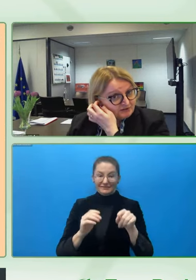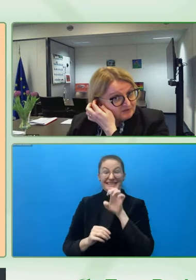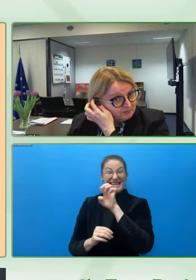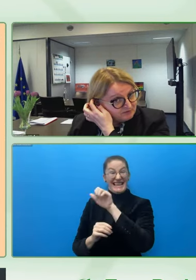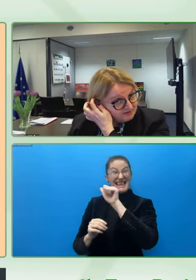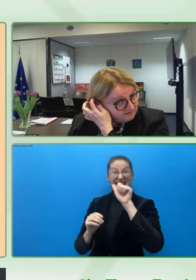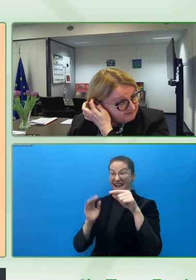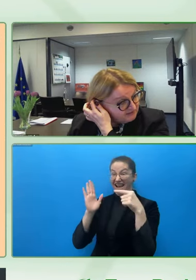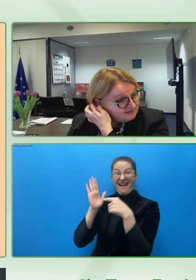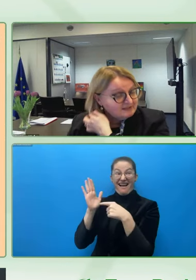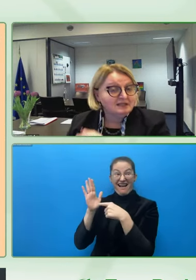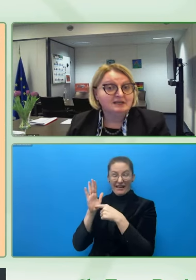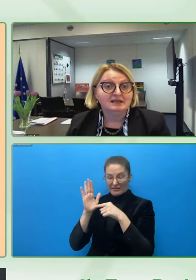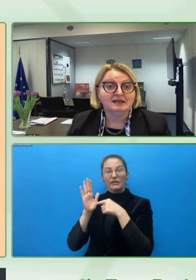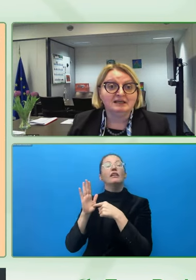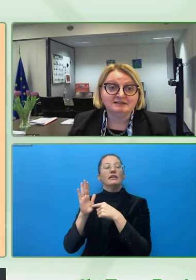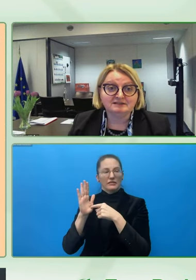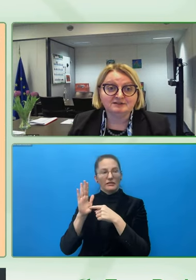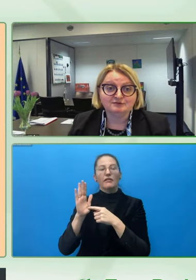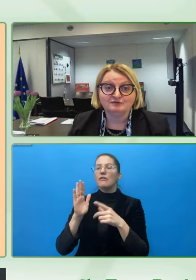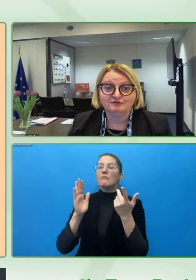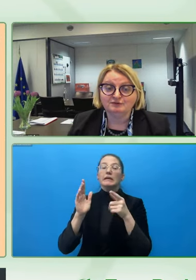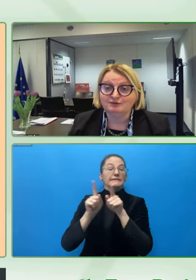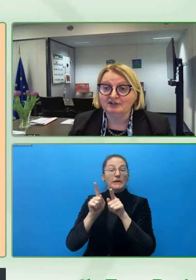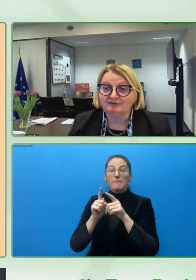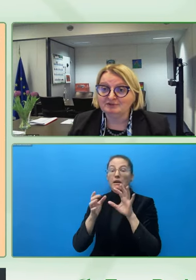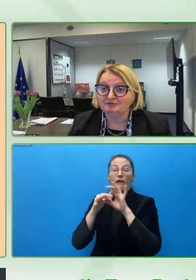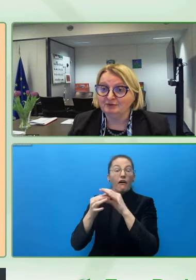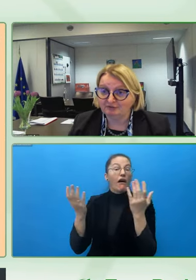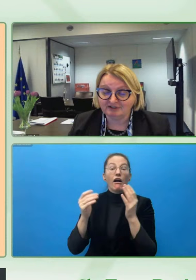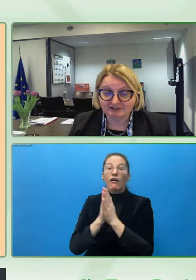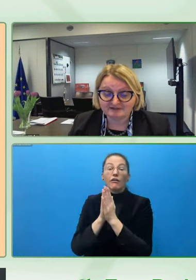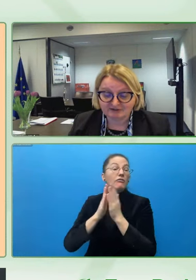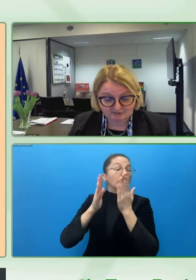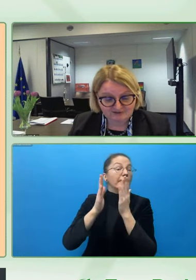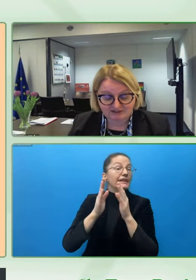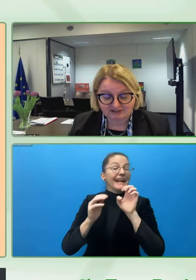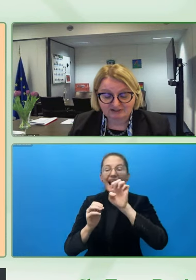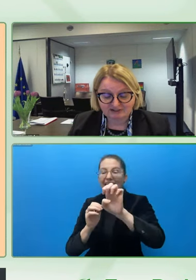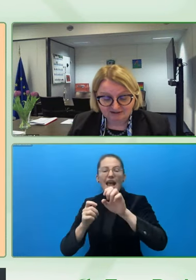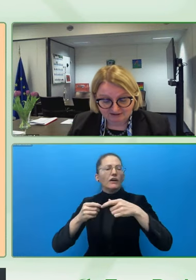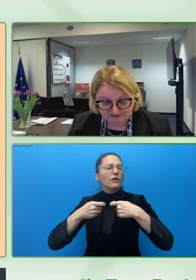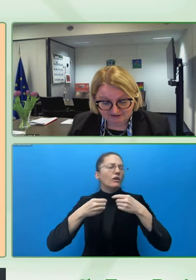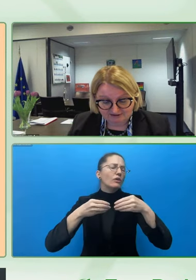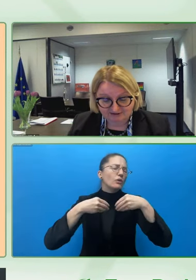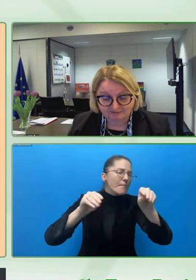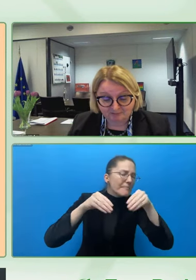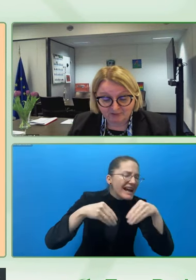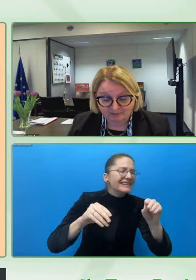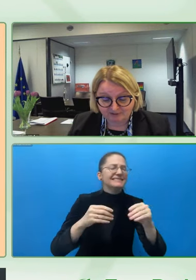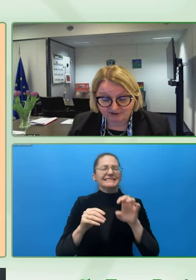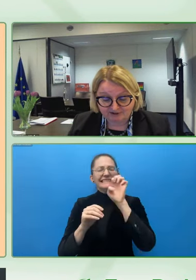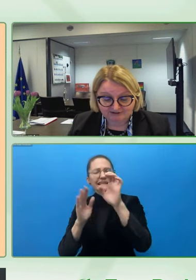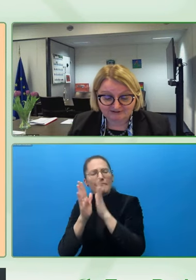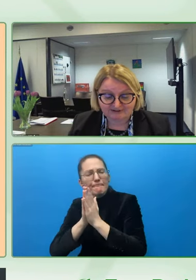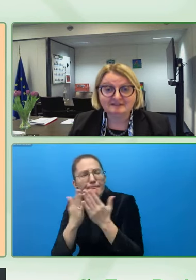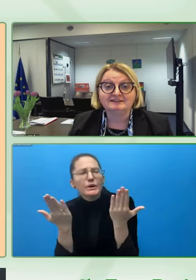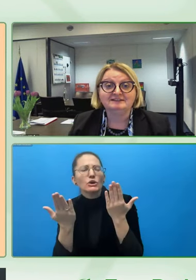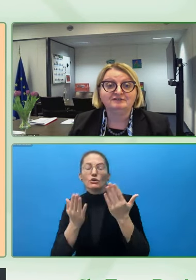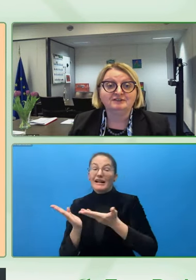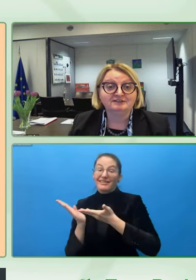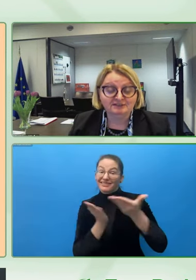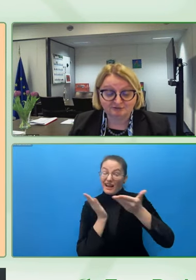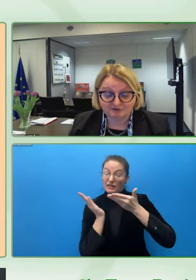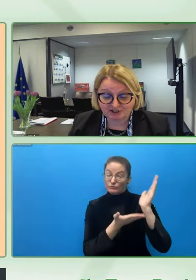of transport services. And those of you who have been following us closely remember